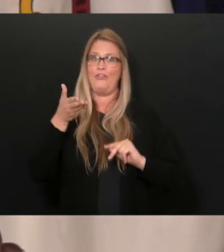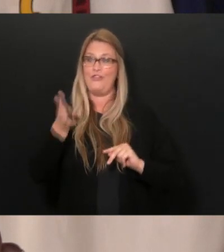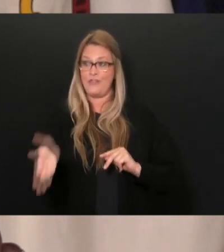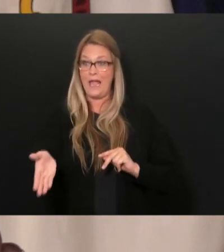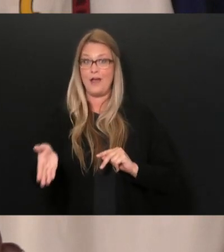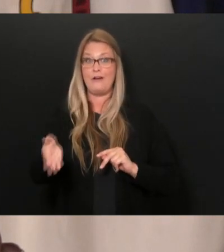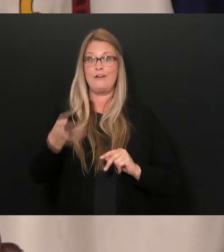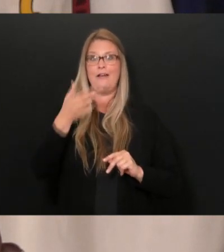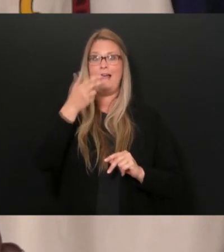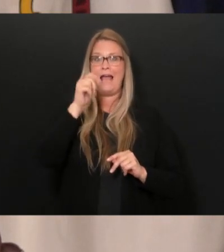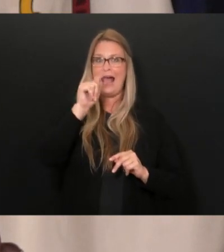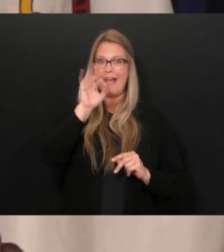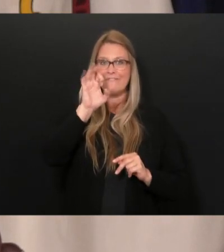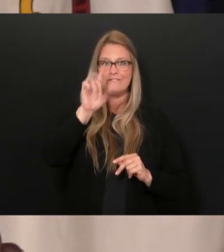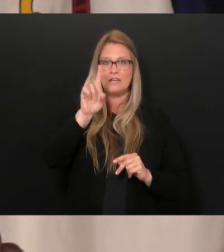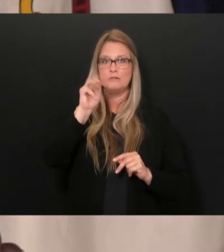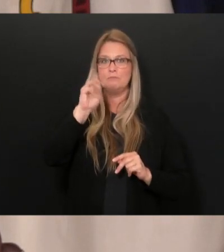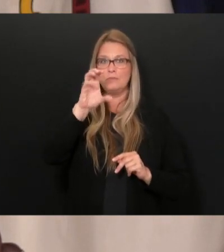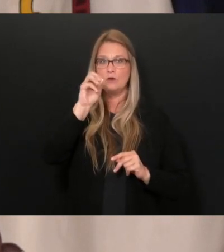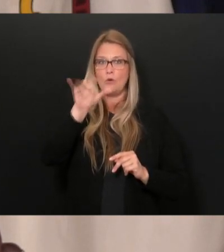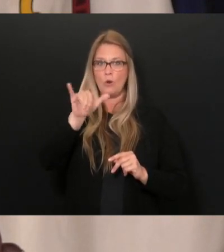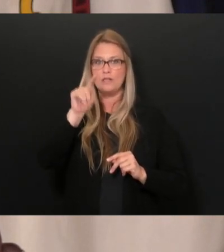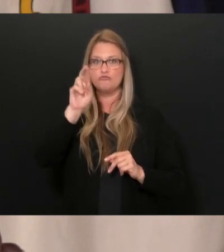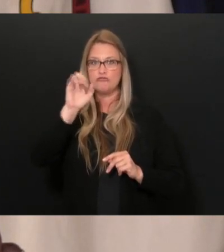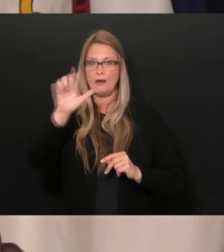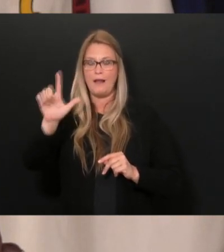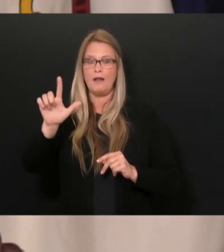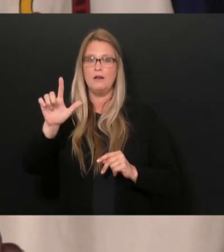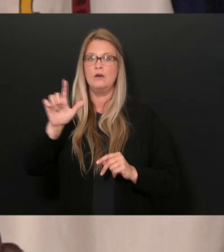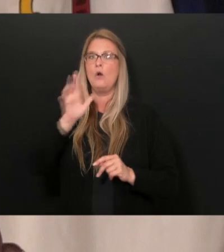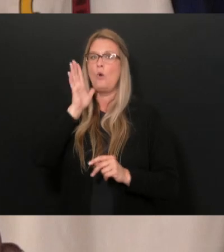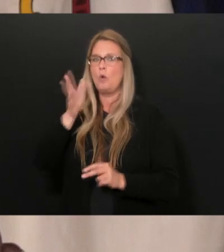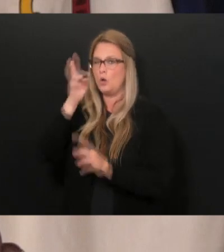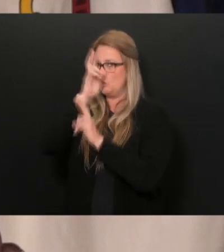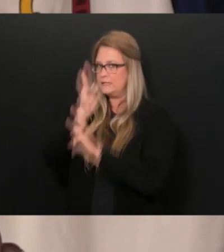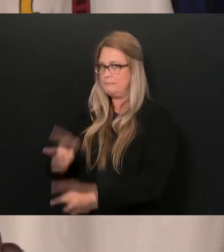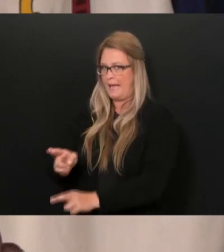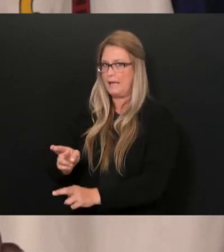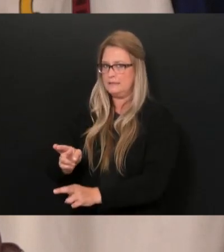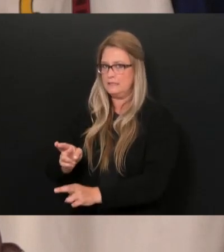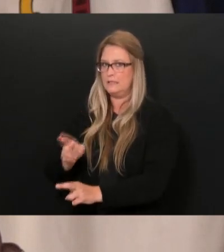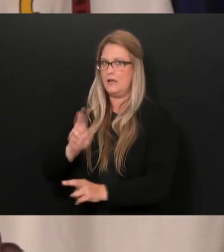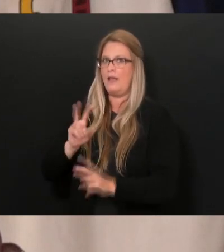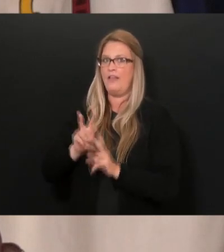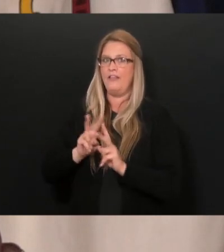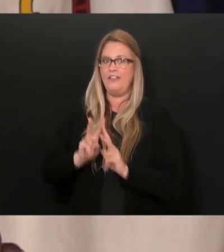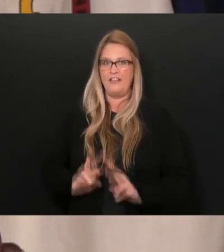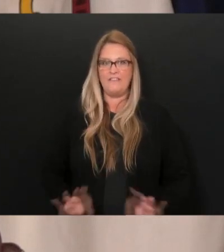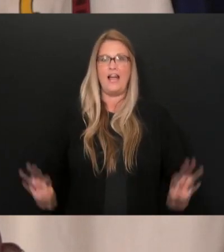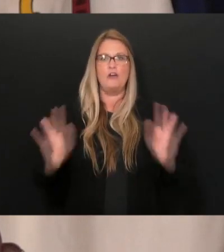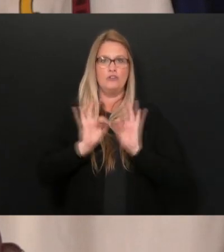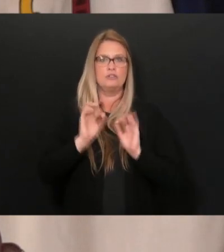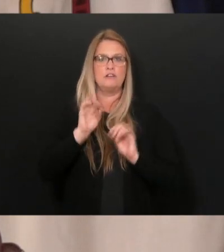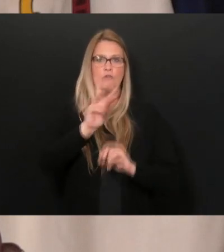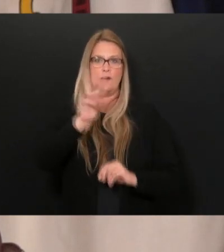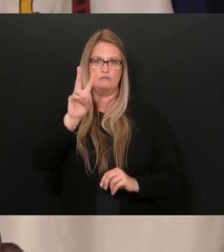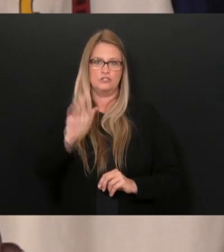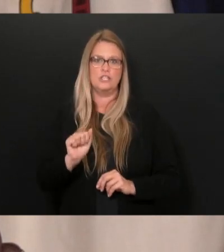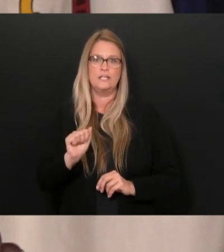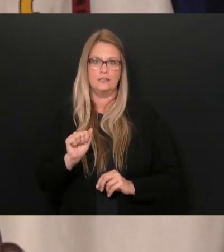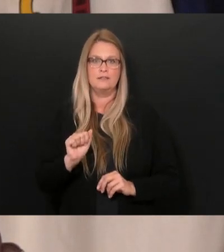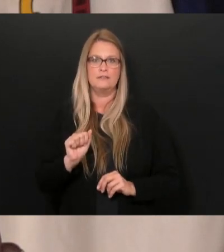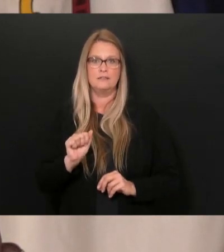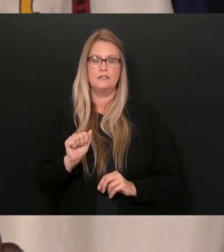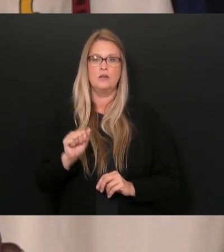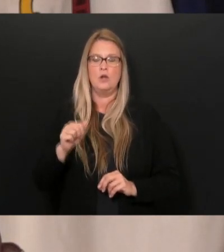or in our buildings or whatever it may be, respect every single thing about the great values of West Virginia and what we've already done. We'll